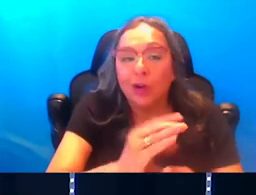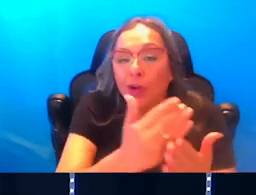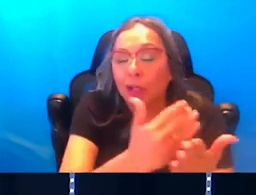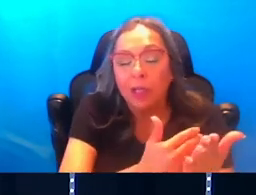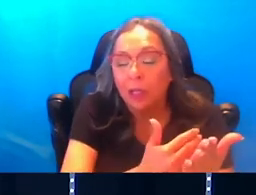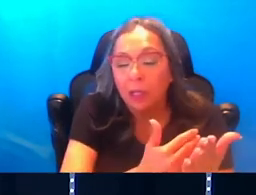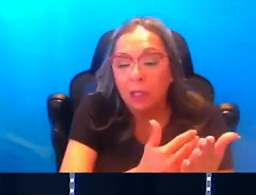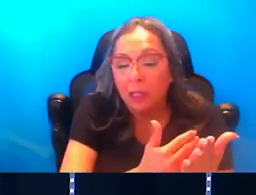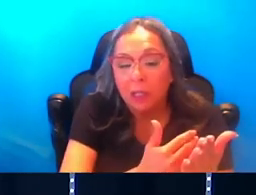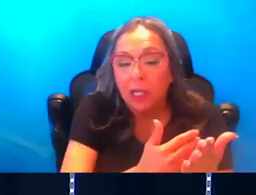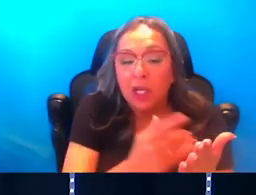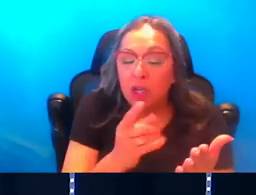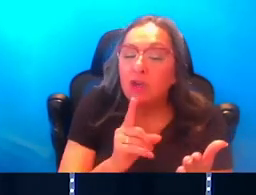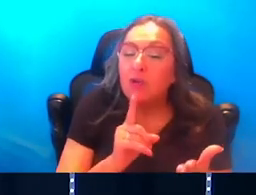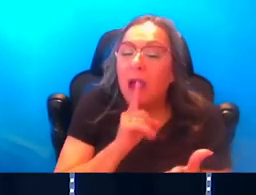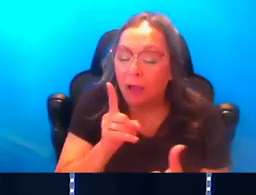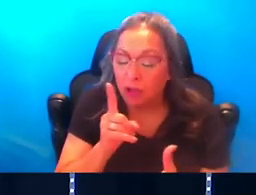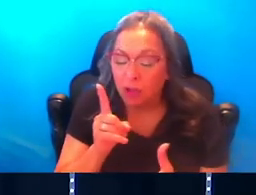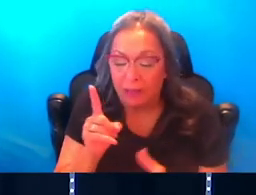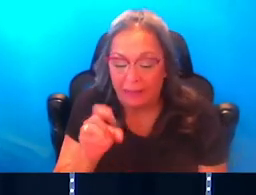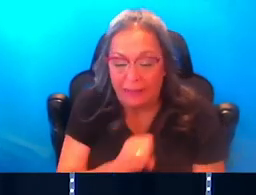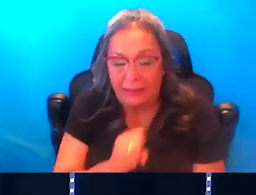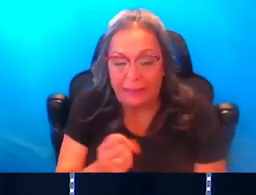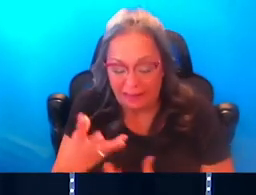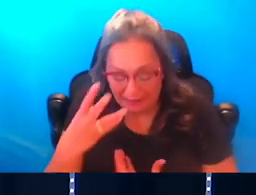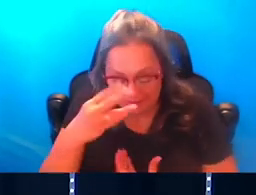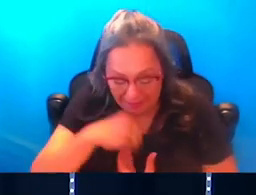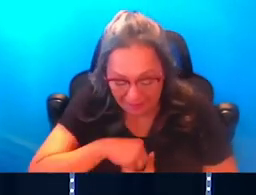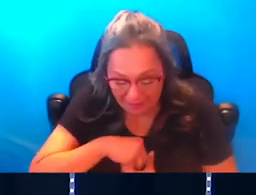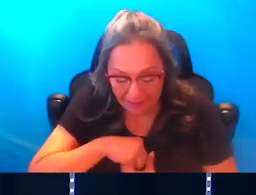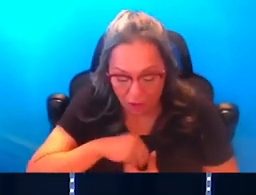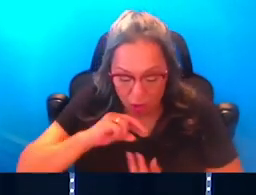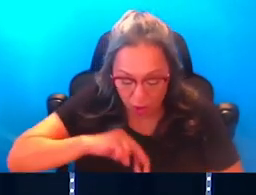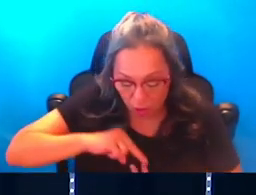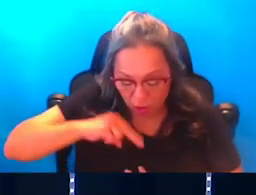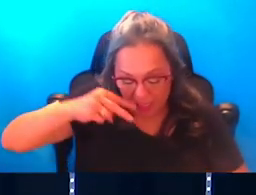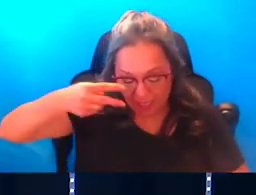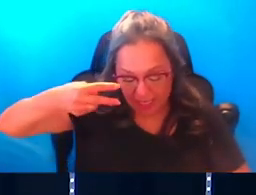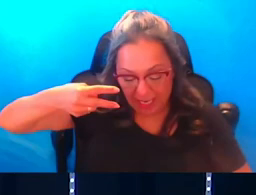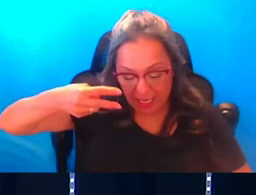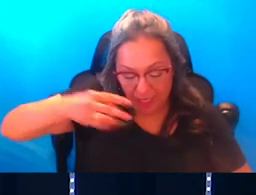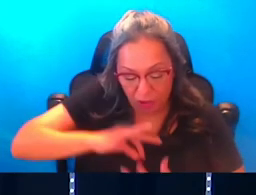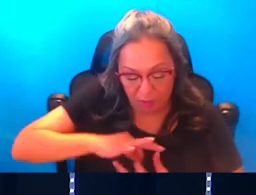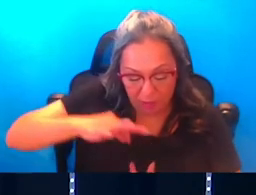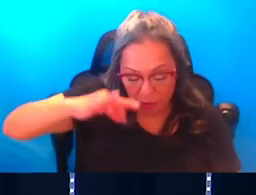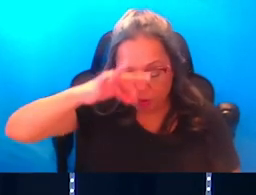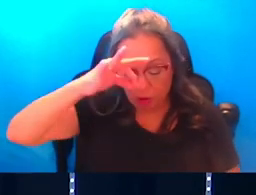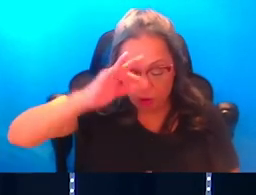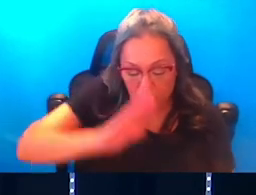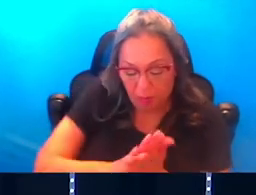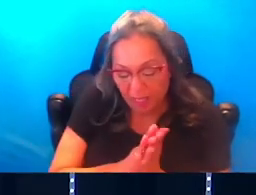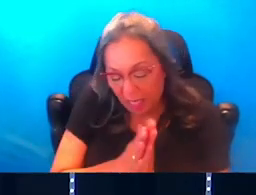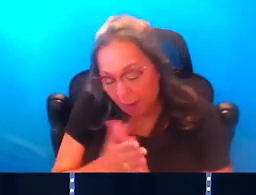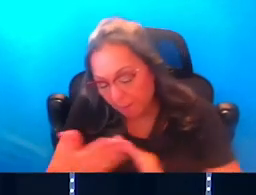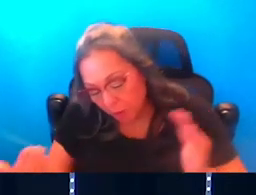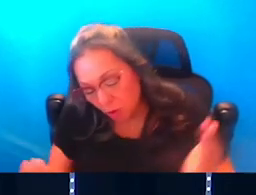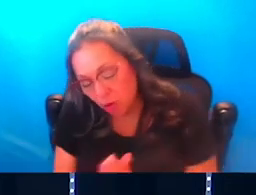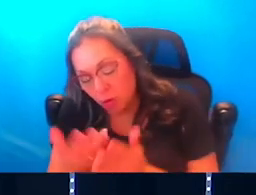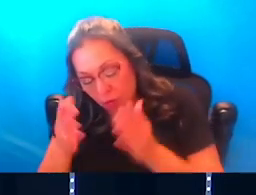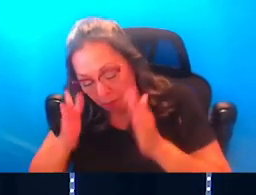You fundamentally change. Like if you could see the DNA spiritually, you just became a whole different animal.